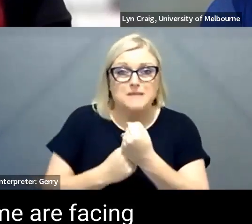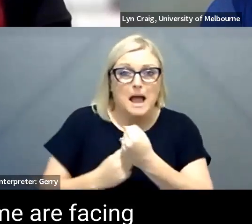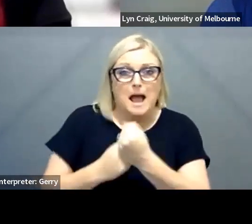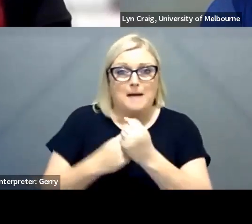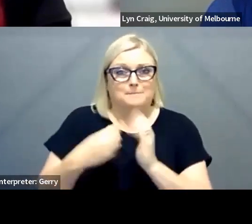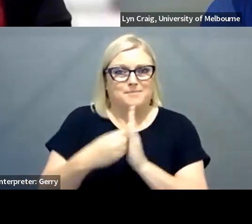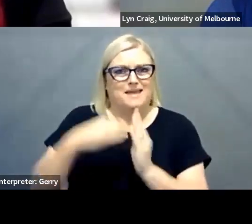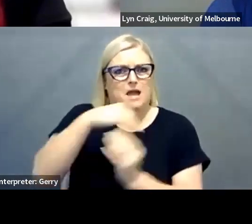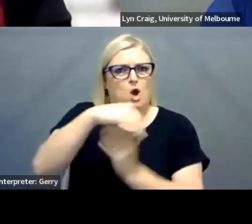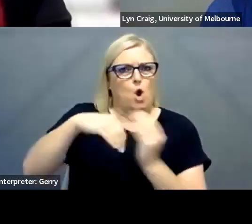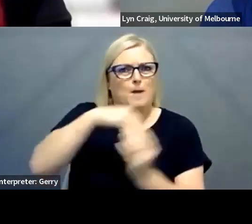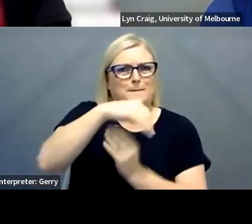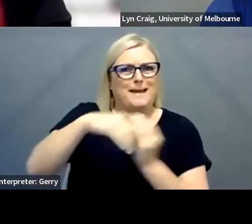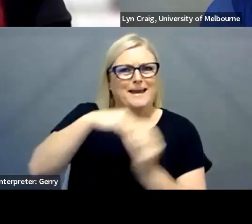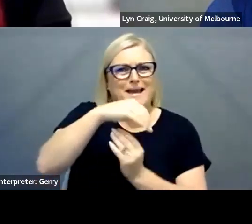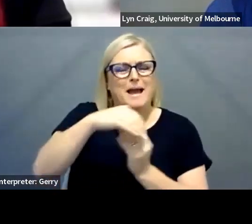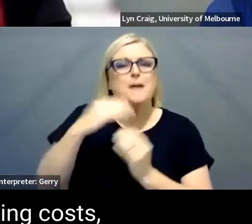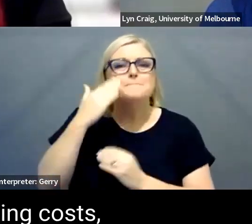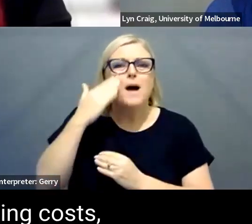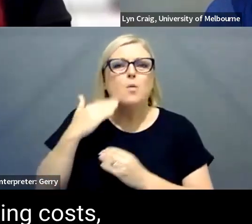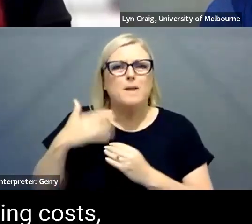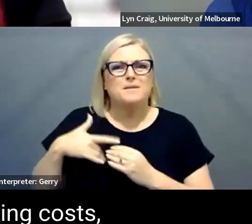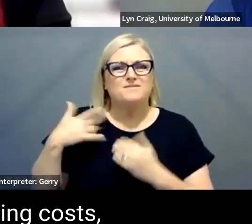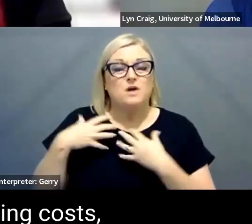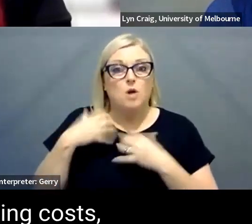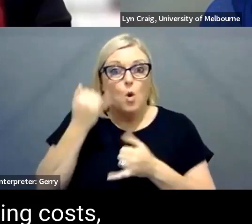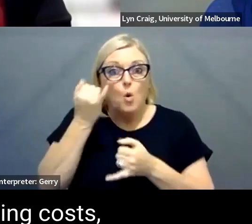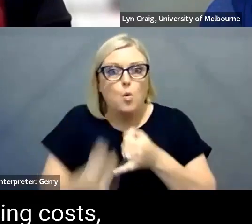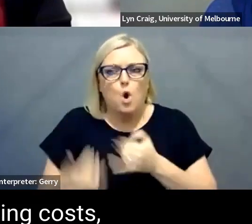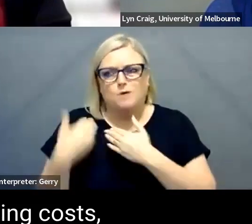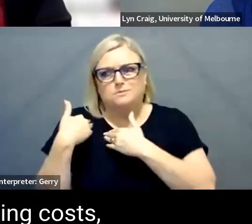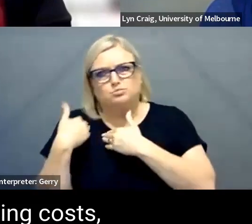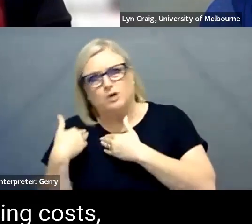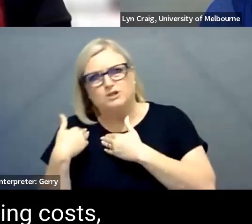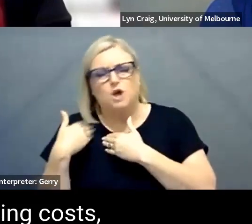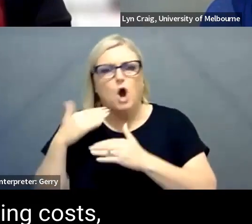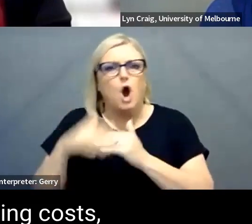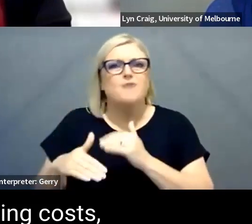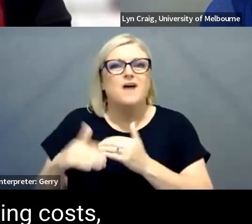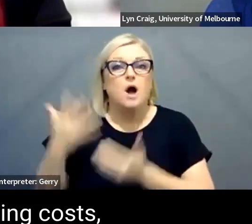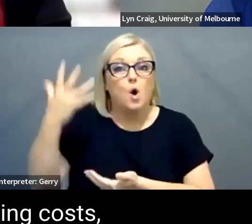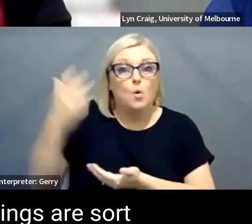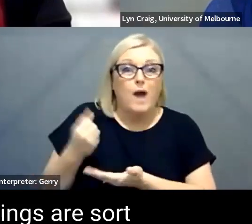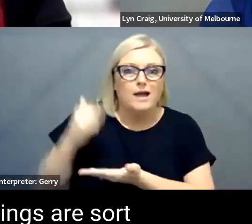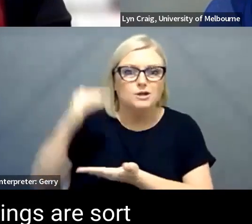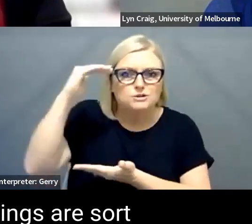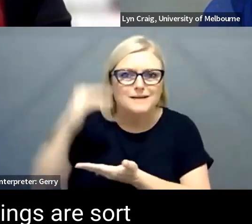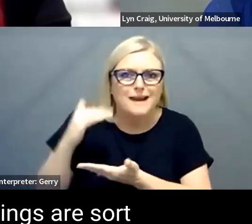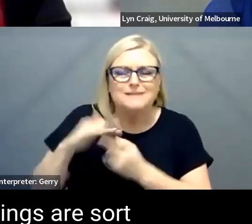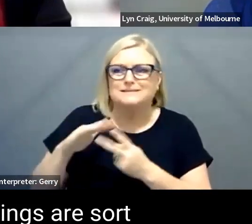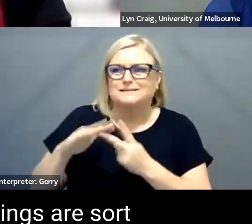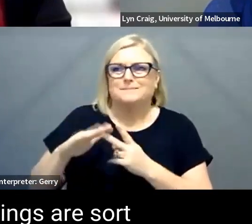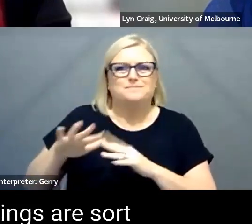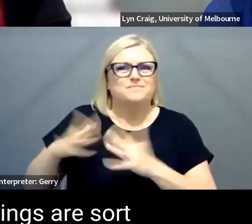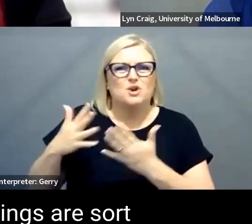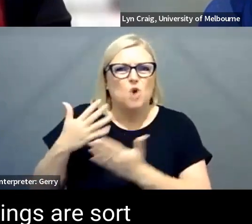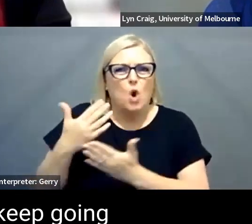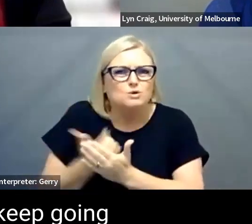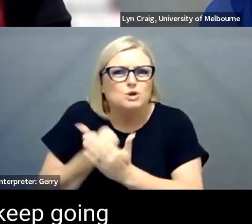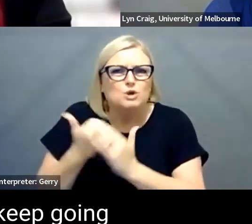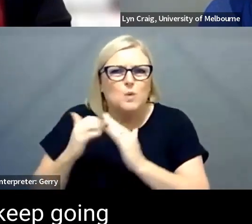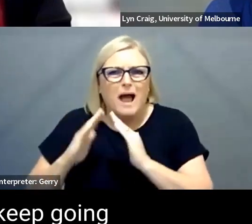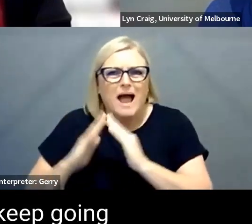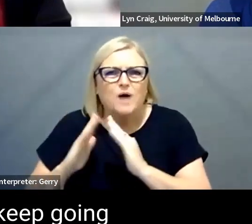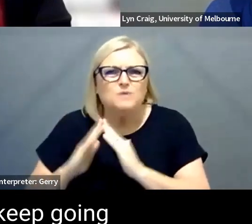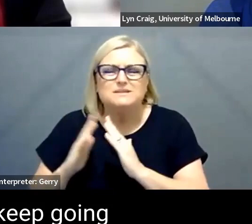more pressures in terms of reduced wages, increased housing costs, inadequate social security, and all of these things are sort of snowballing to the point